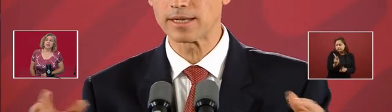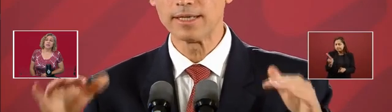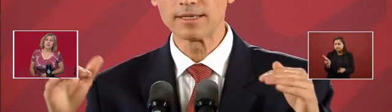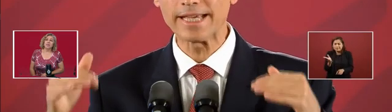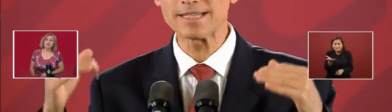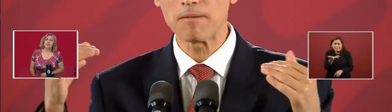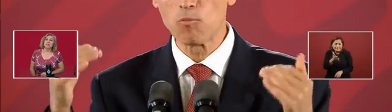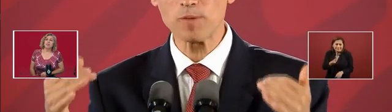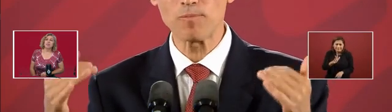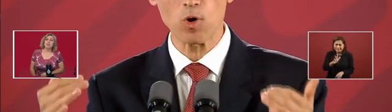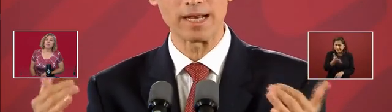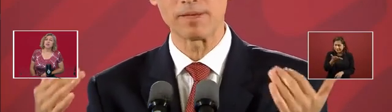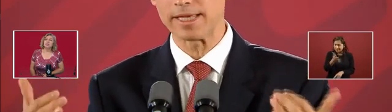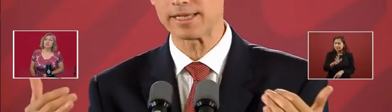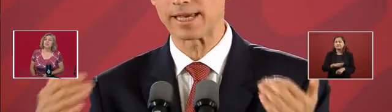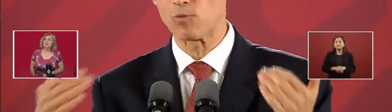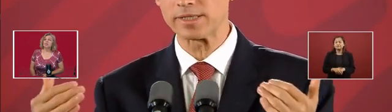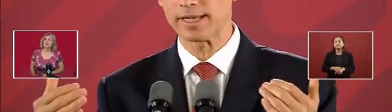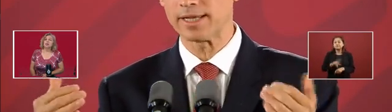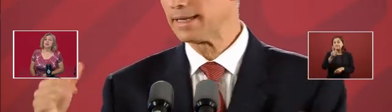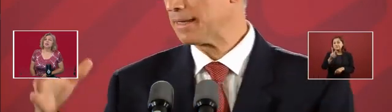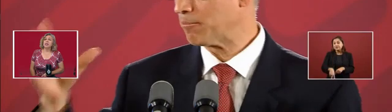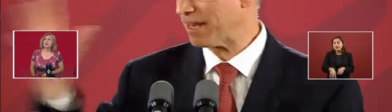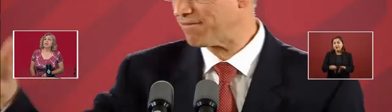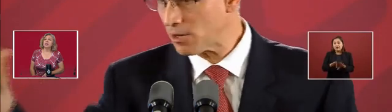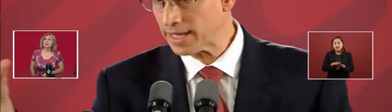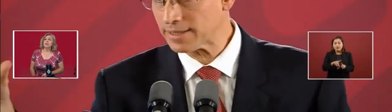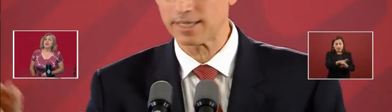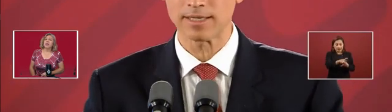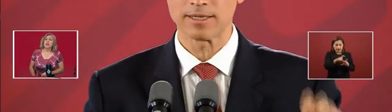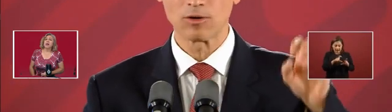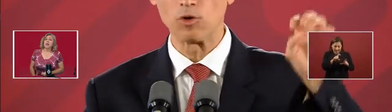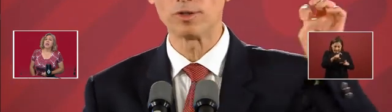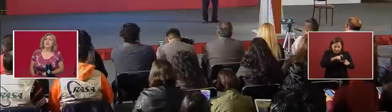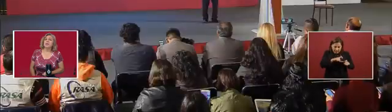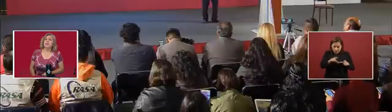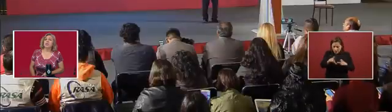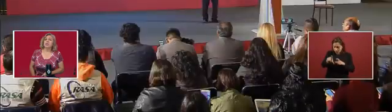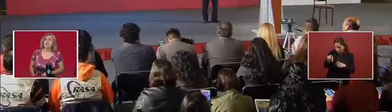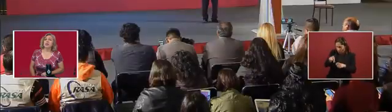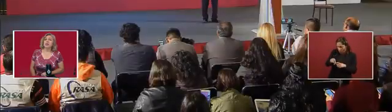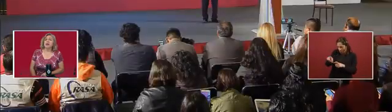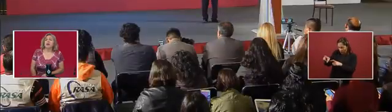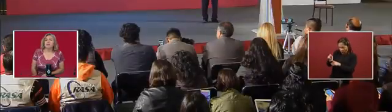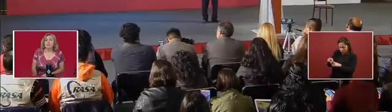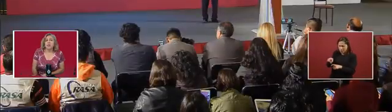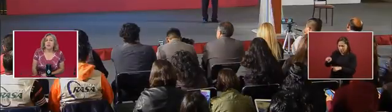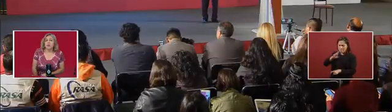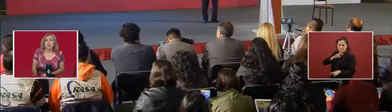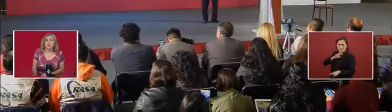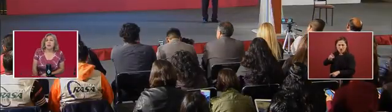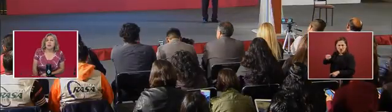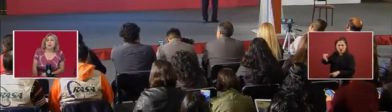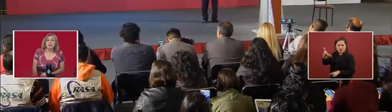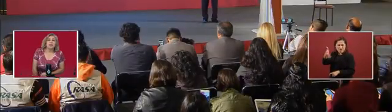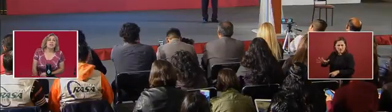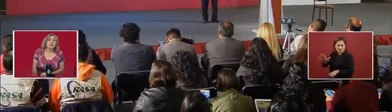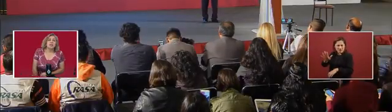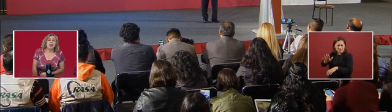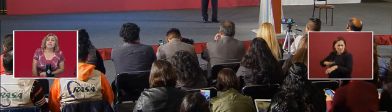insecticides, is not so important. What I'm worried about is that there's 8 or 10 products in the market,